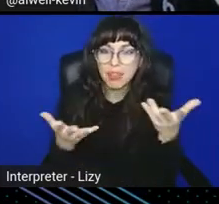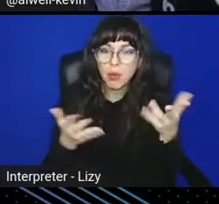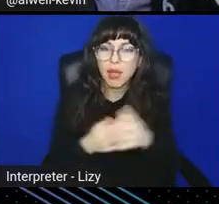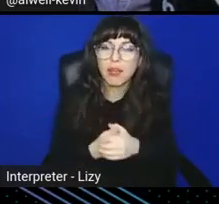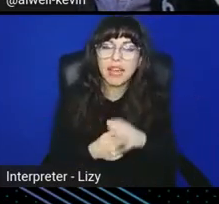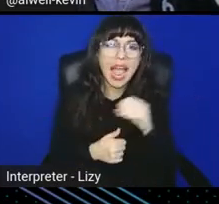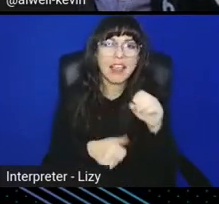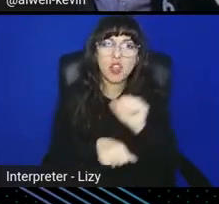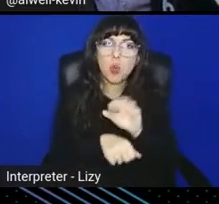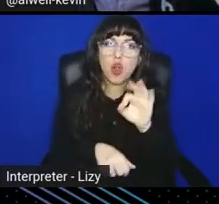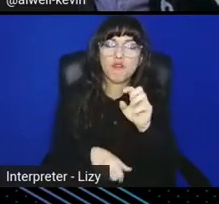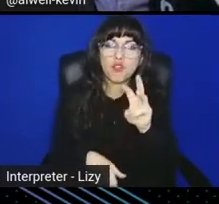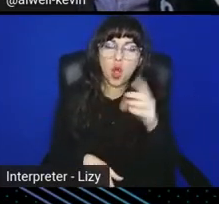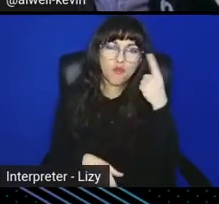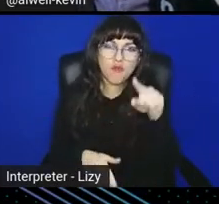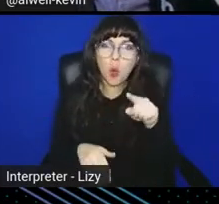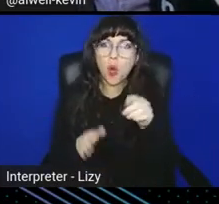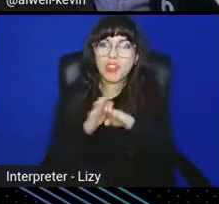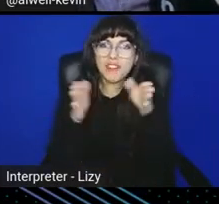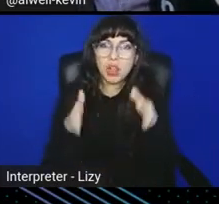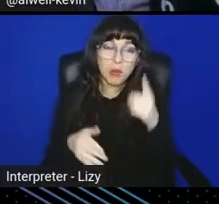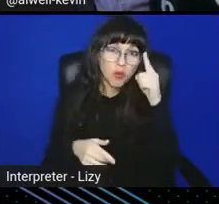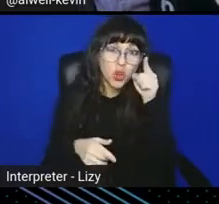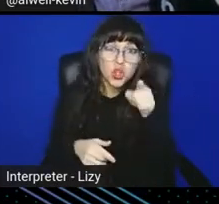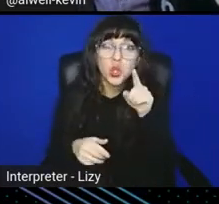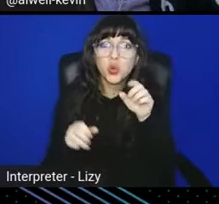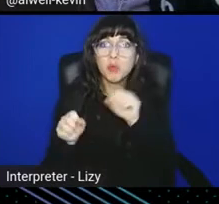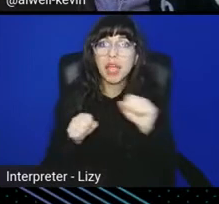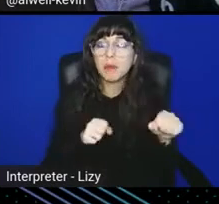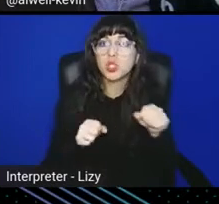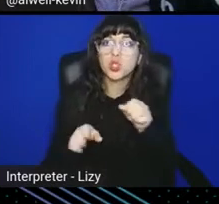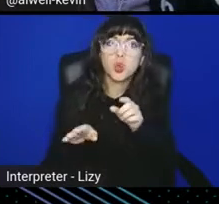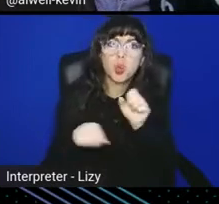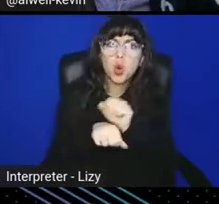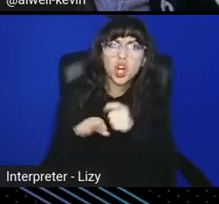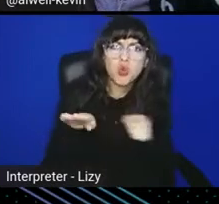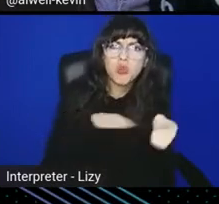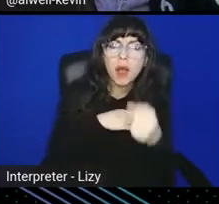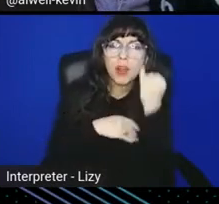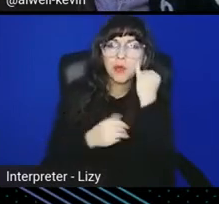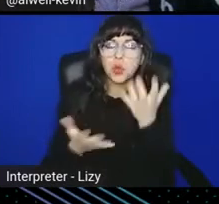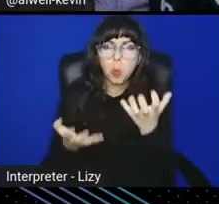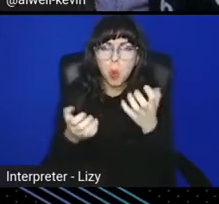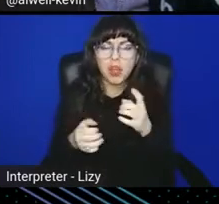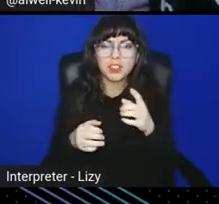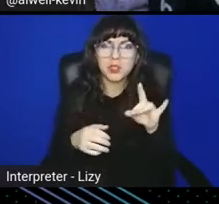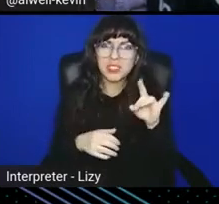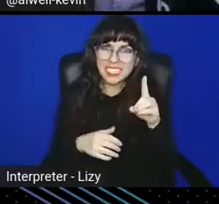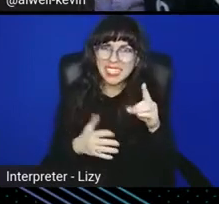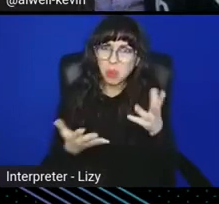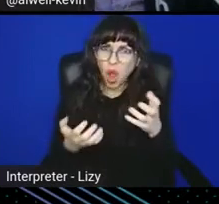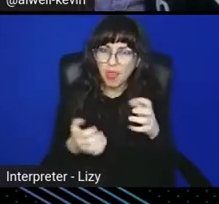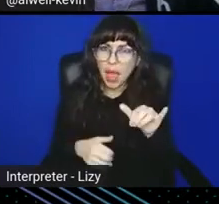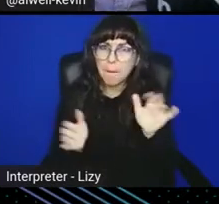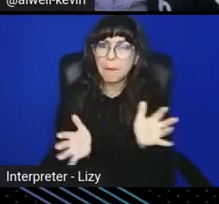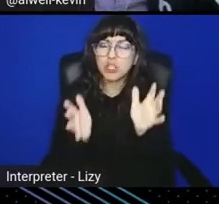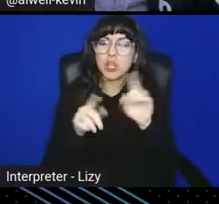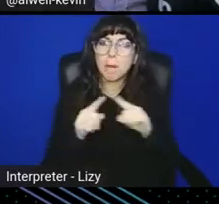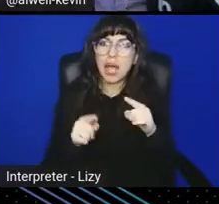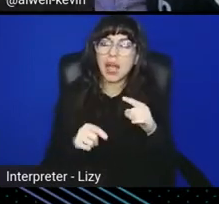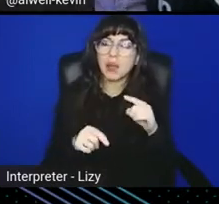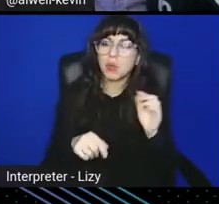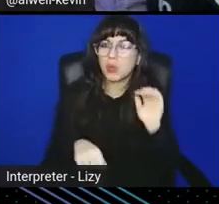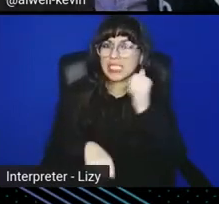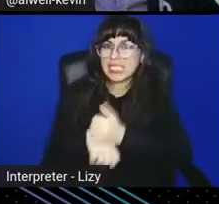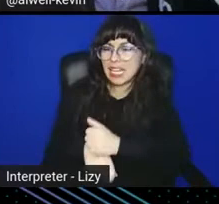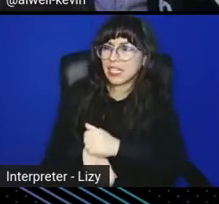for the developer, for you to work around, if you did still wanna make this push. And so we're just making aware, hey, there's a credential that